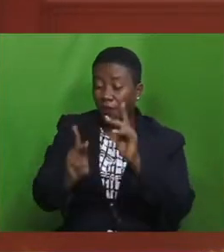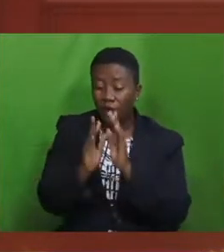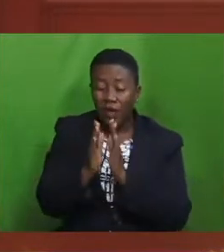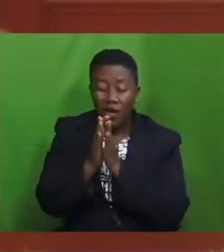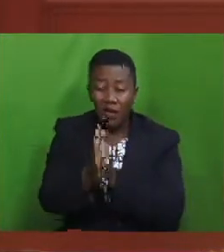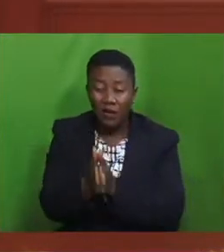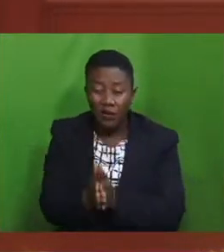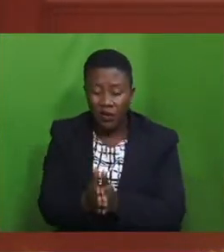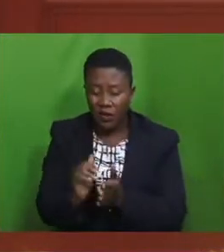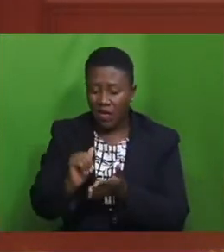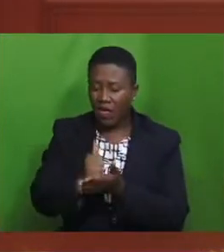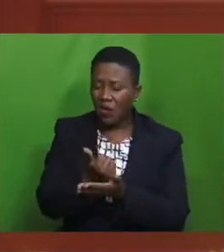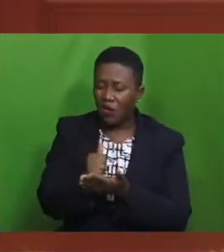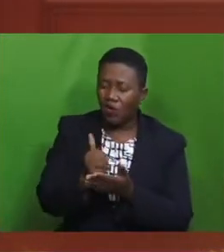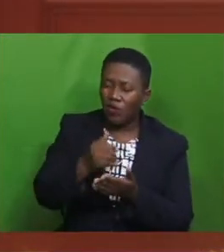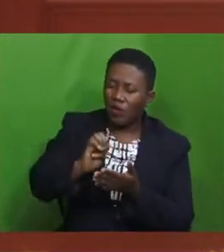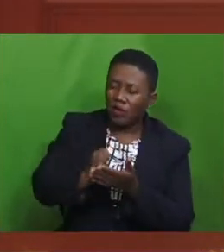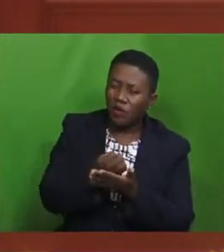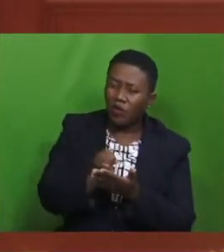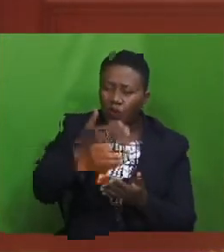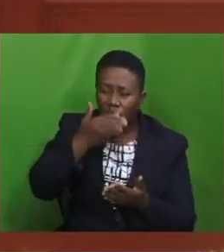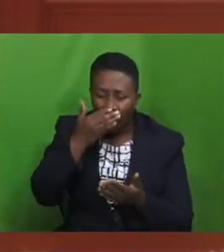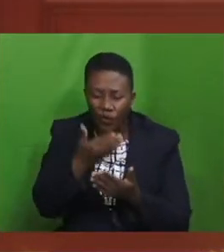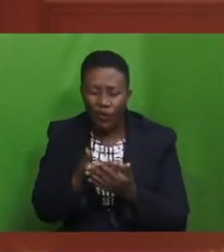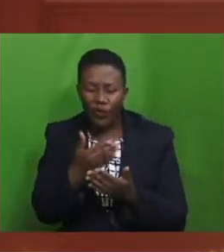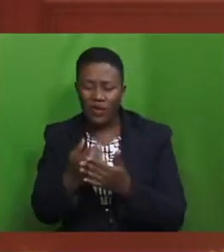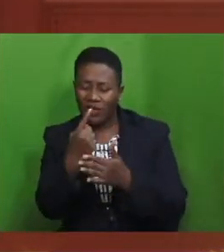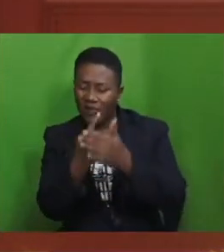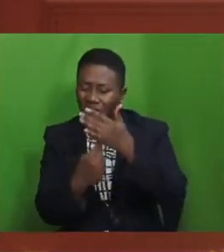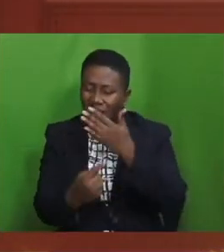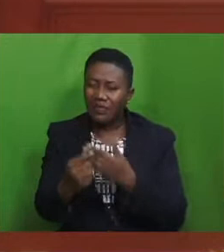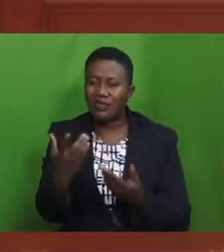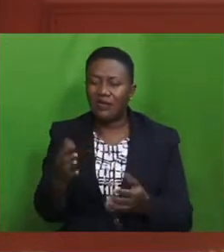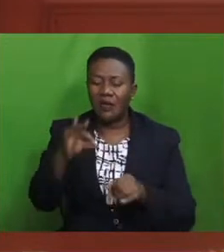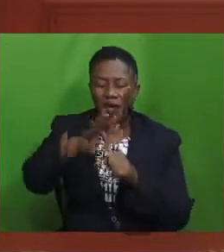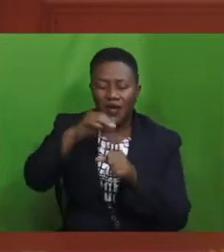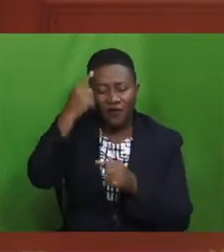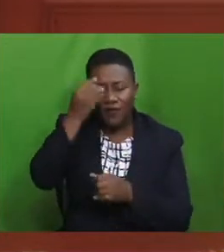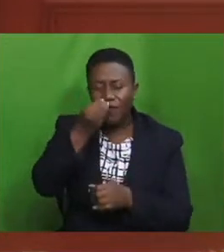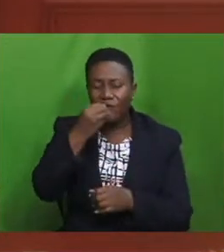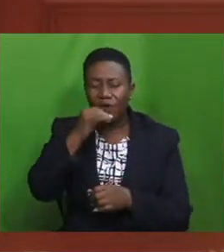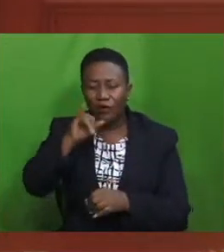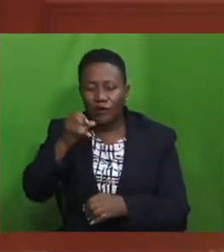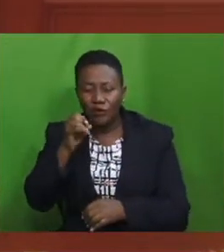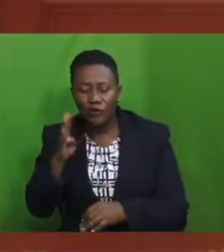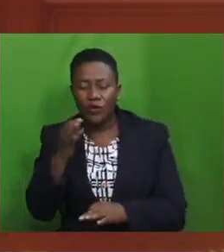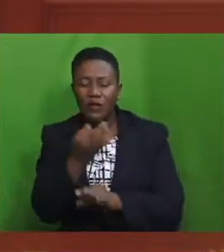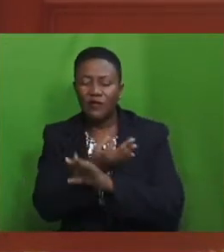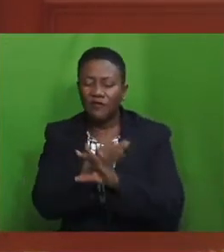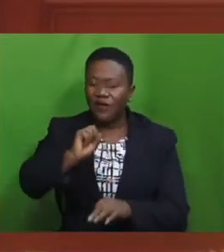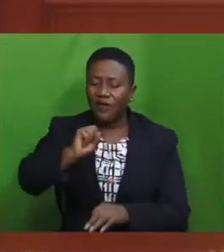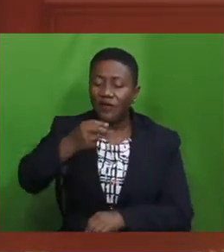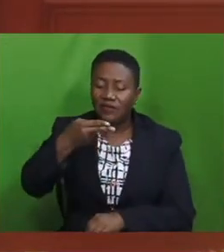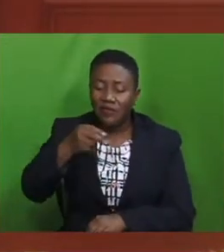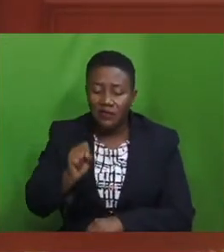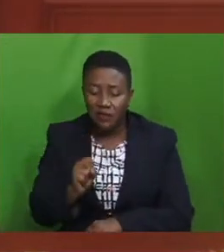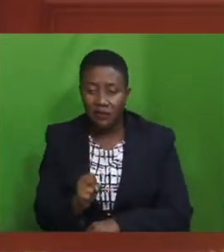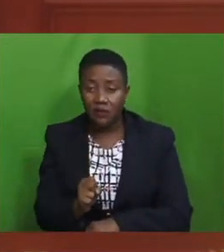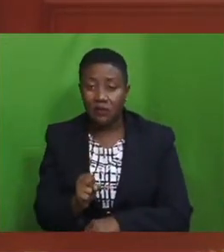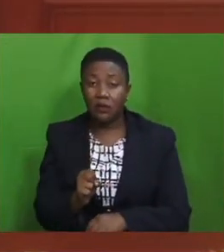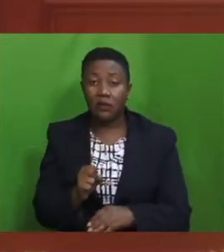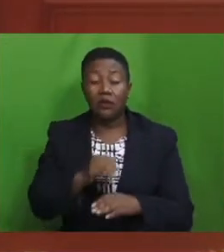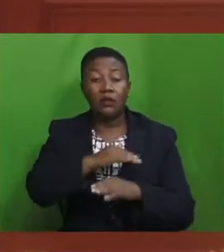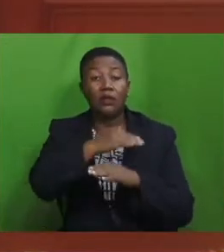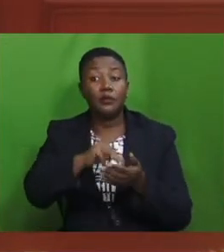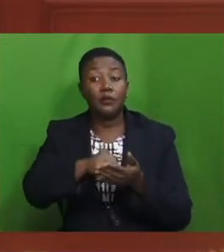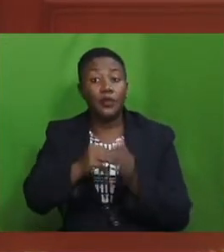is doing well, single-digit inflation, planting for food and jobs, free senior high school. Has it ended the